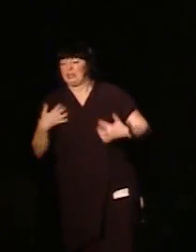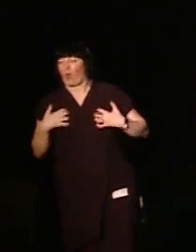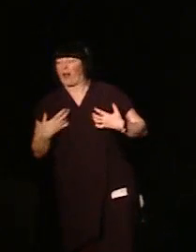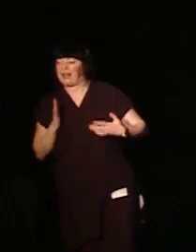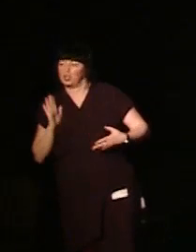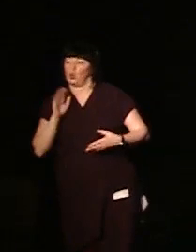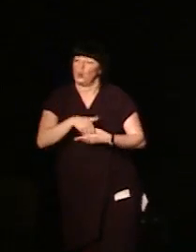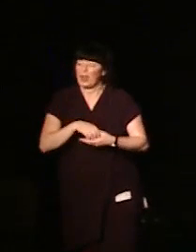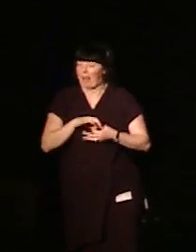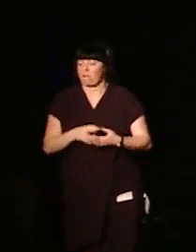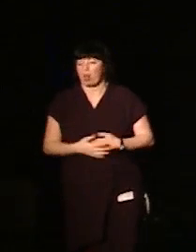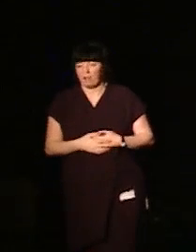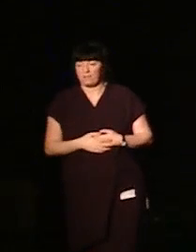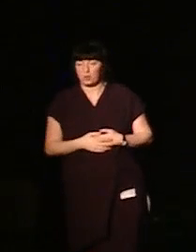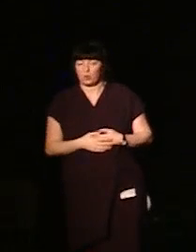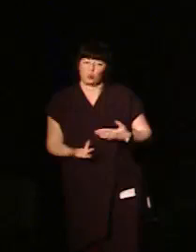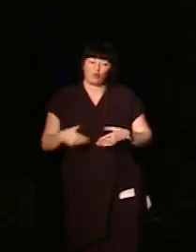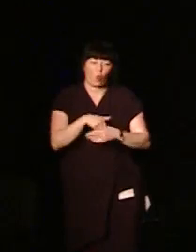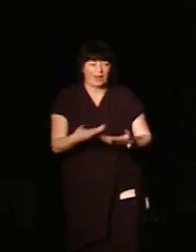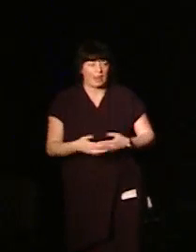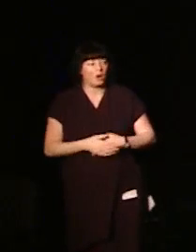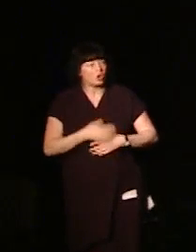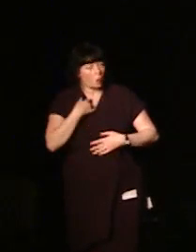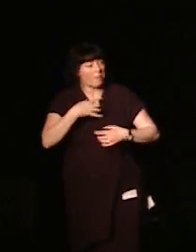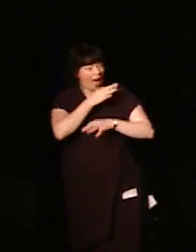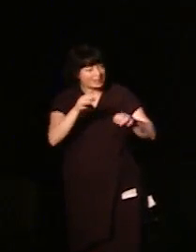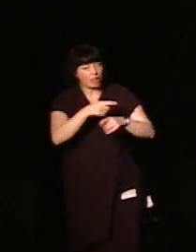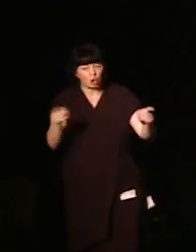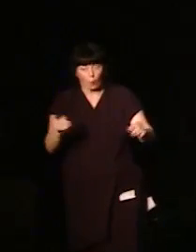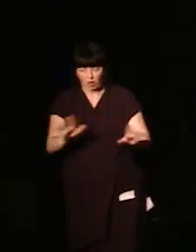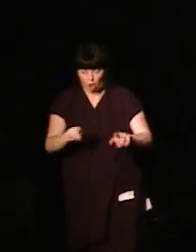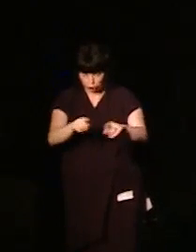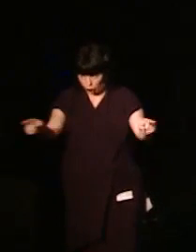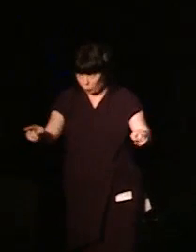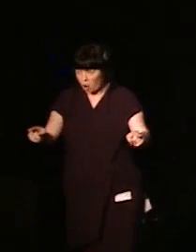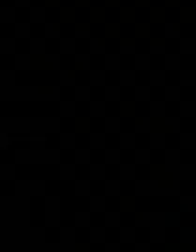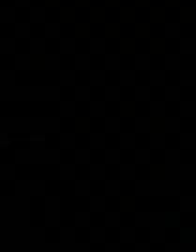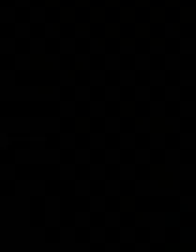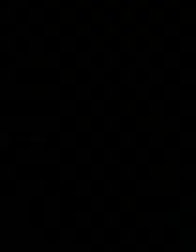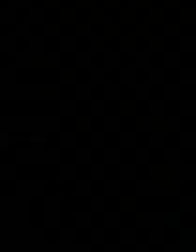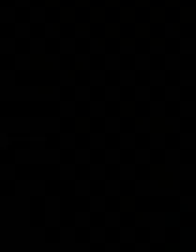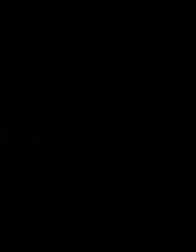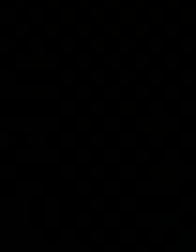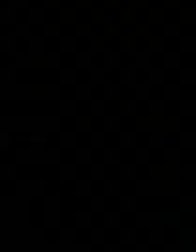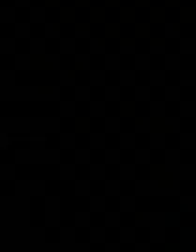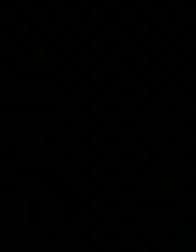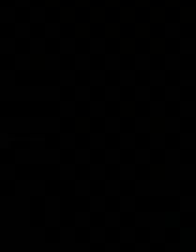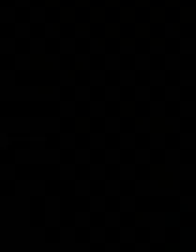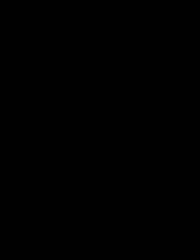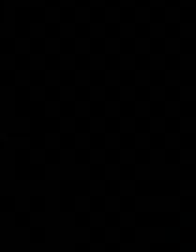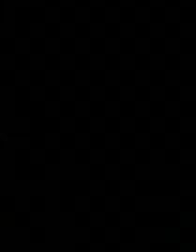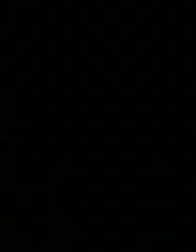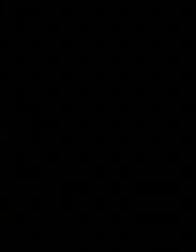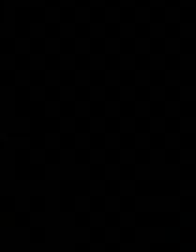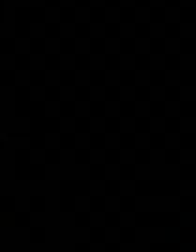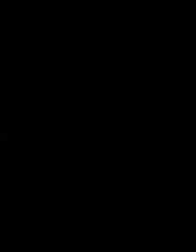in. So what I'm asking you, like not you, but pretending you are like a facilitator, like a producer or a funder and